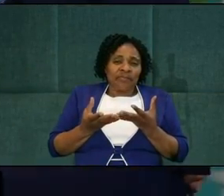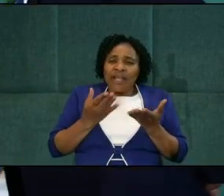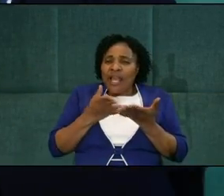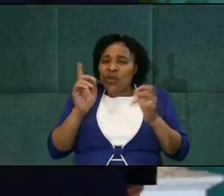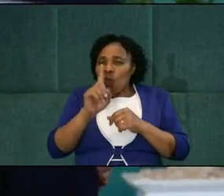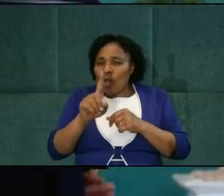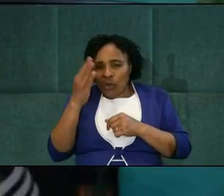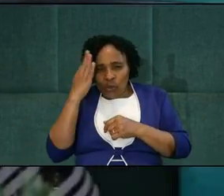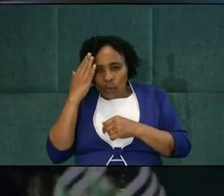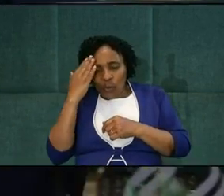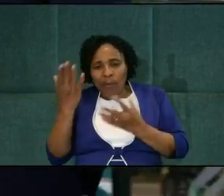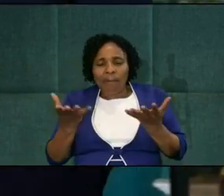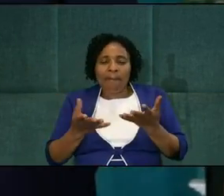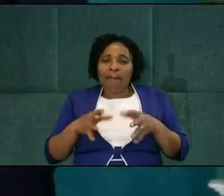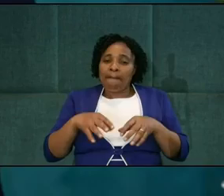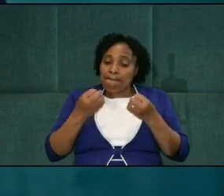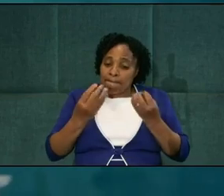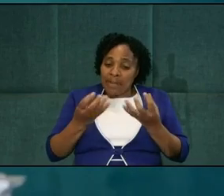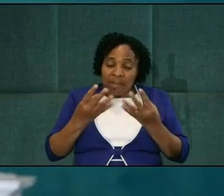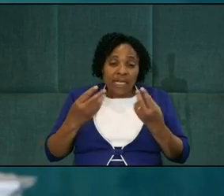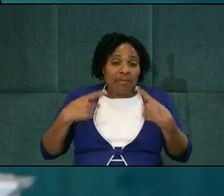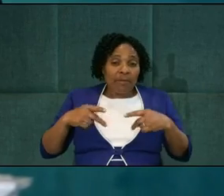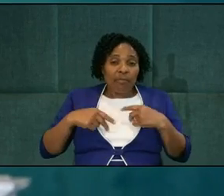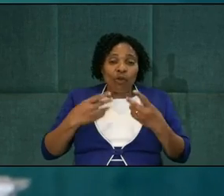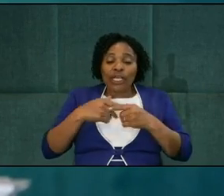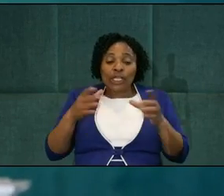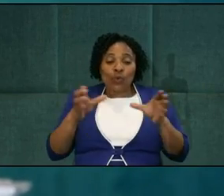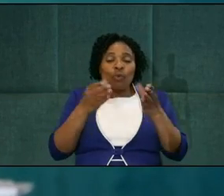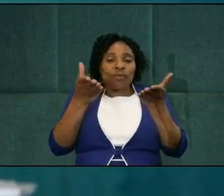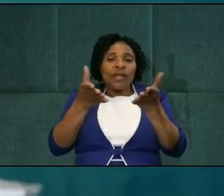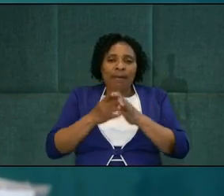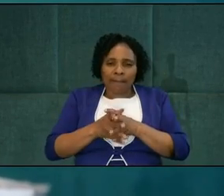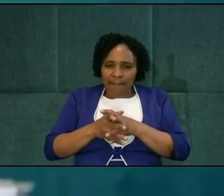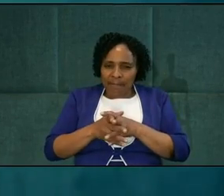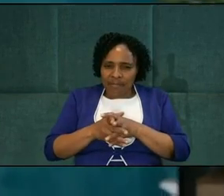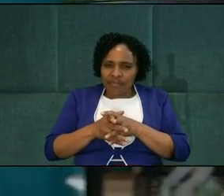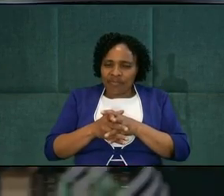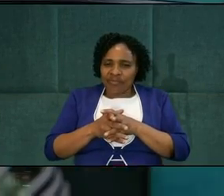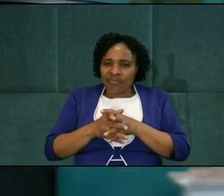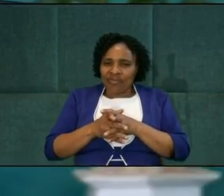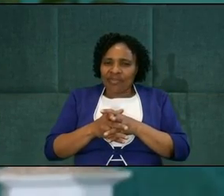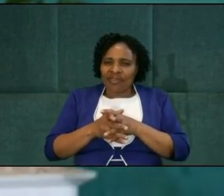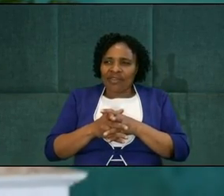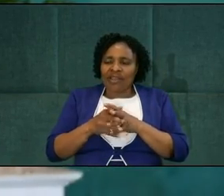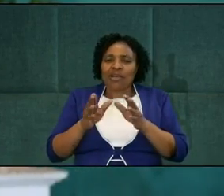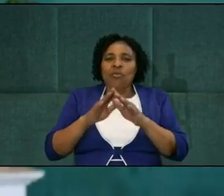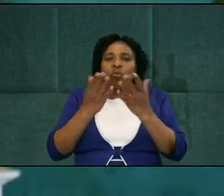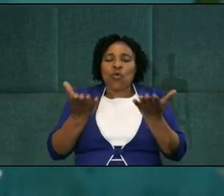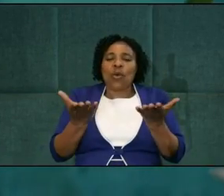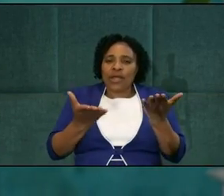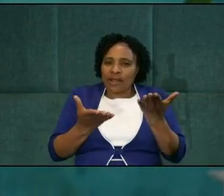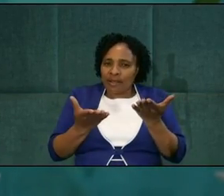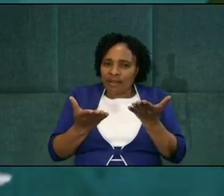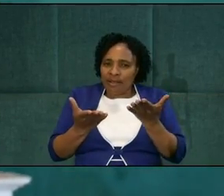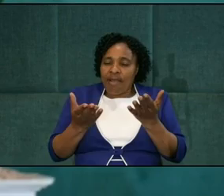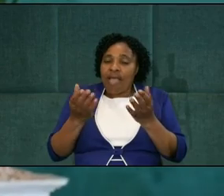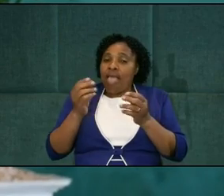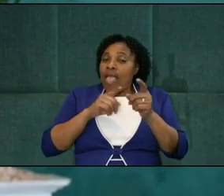know how many people were in that crowd? Come with me. I'm in the book of